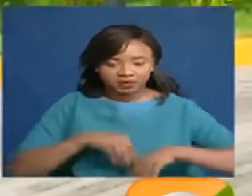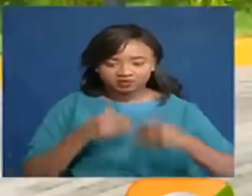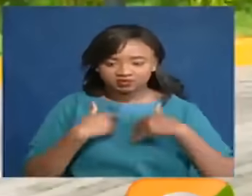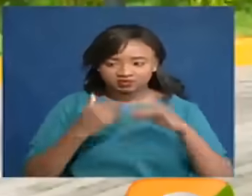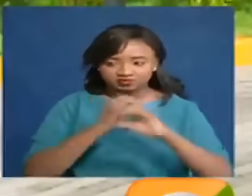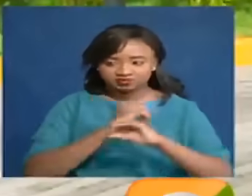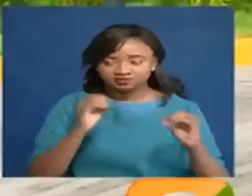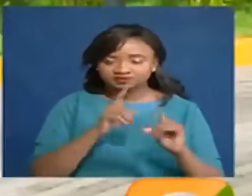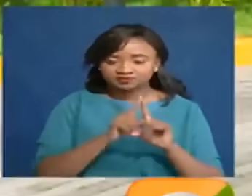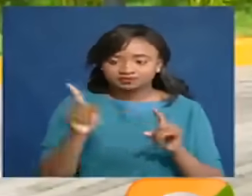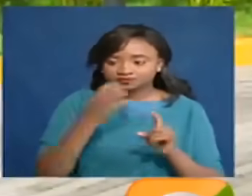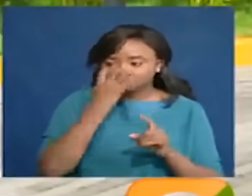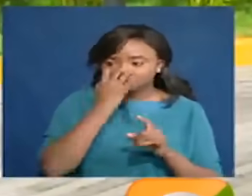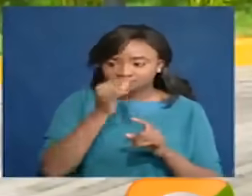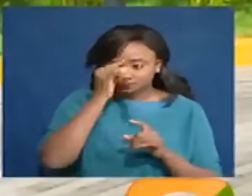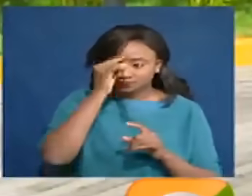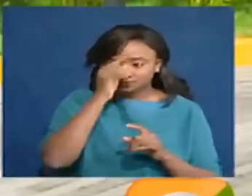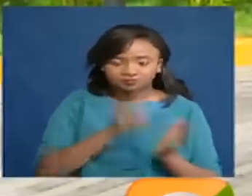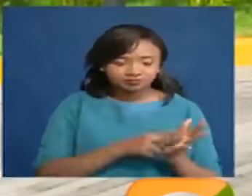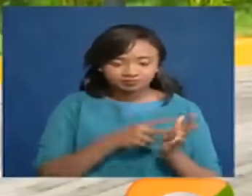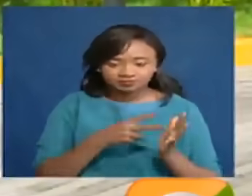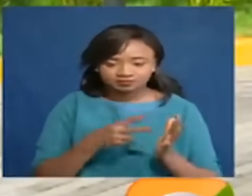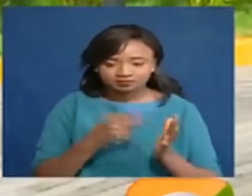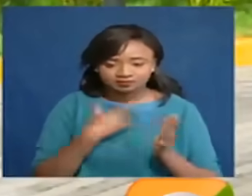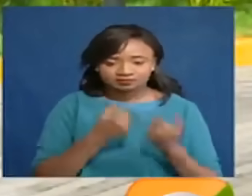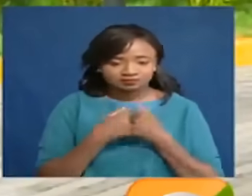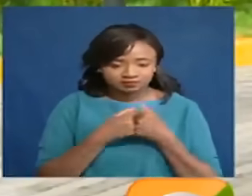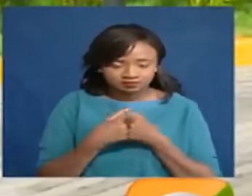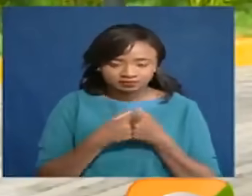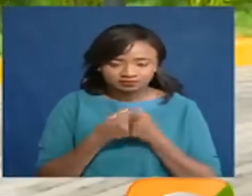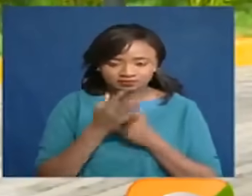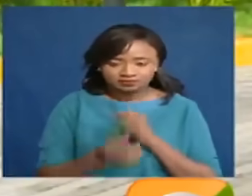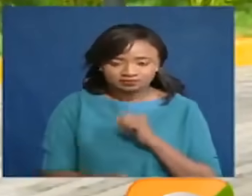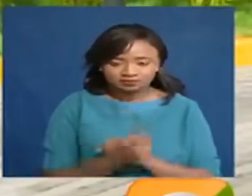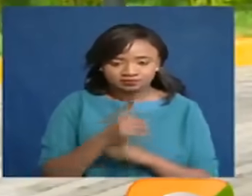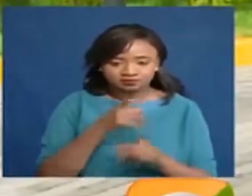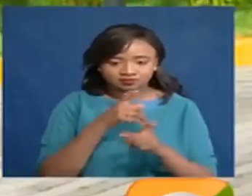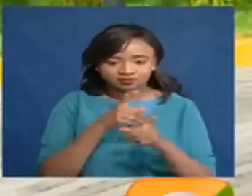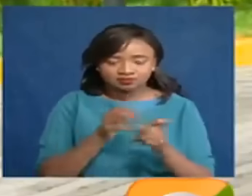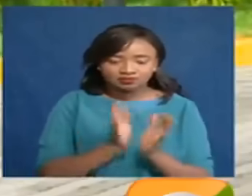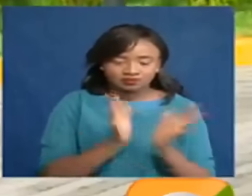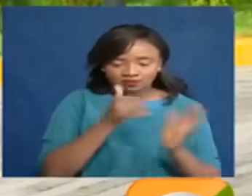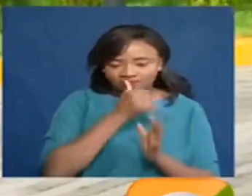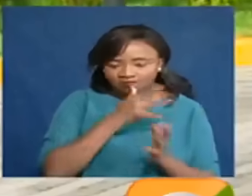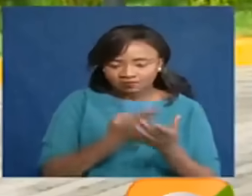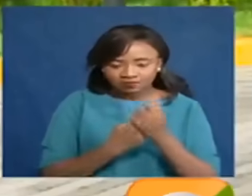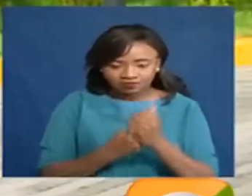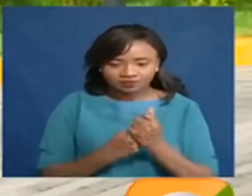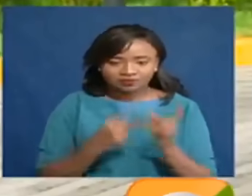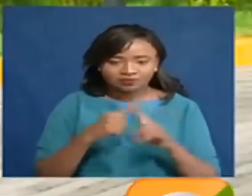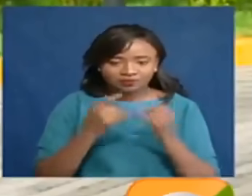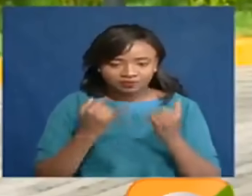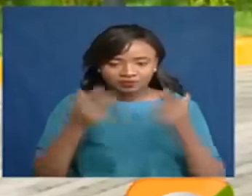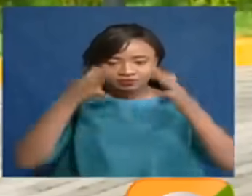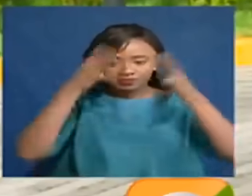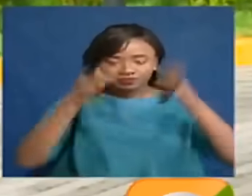William Ruto's administration having faced public condemnation over the private-public partnership, particularly with the Adani Group, he has now moved to